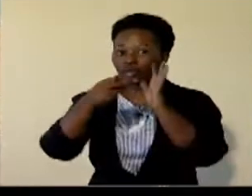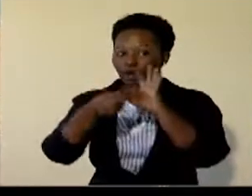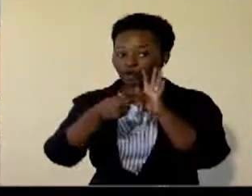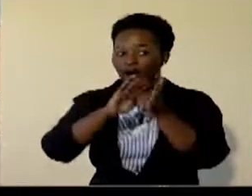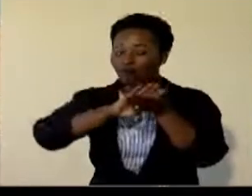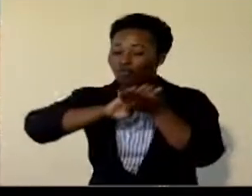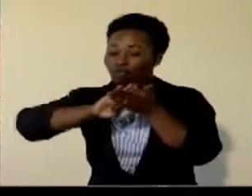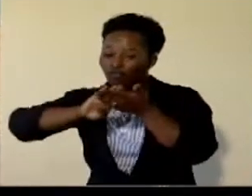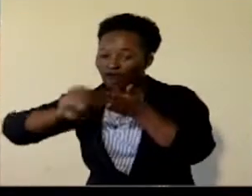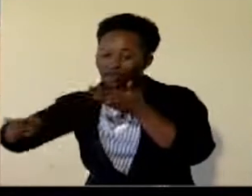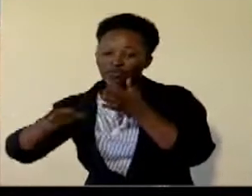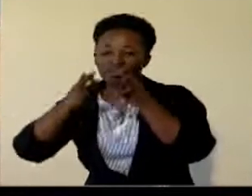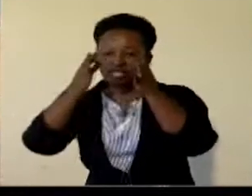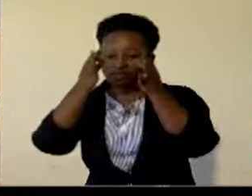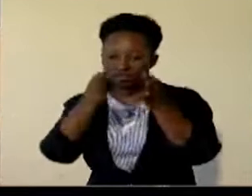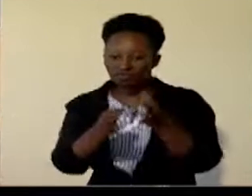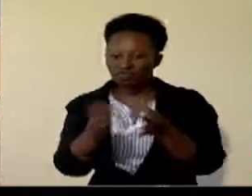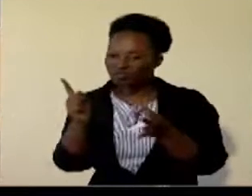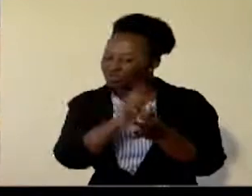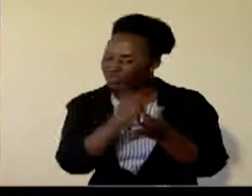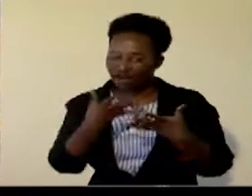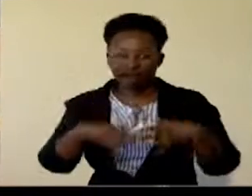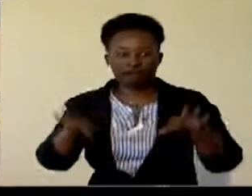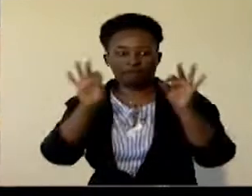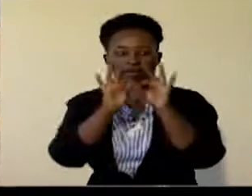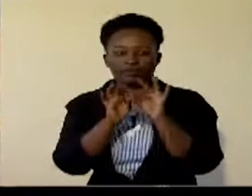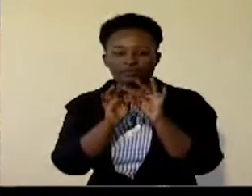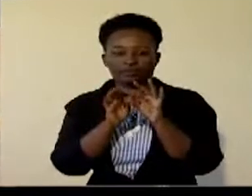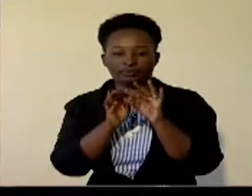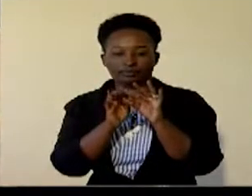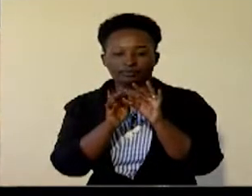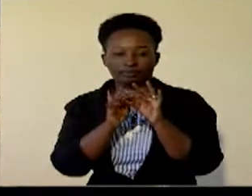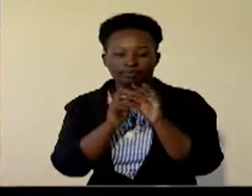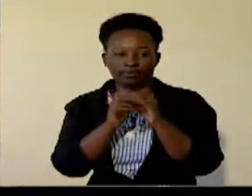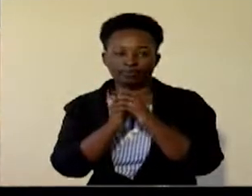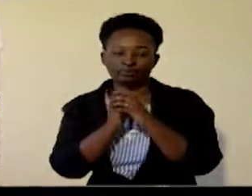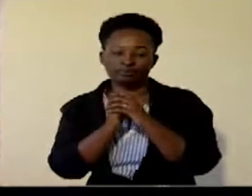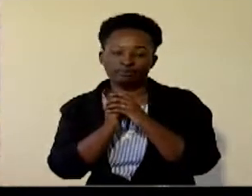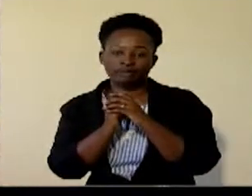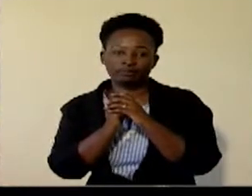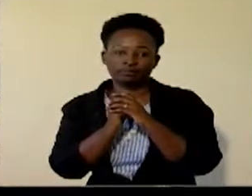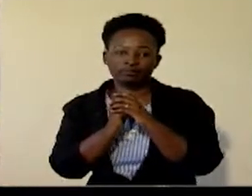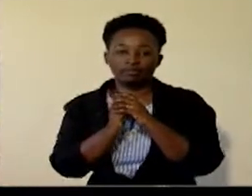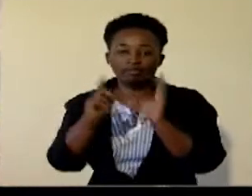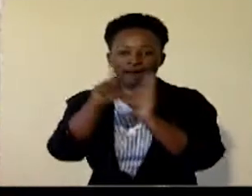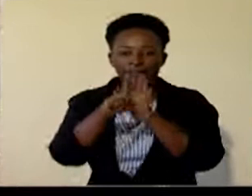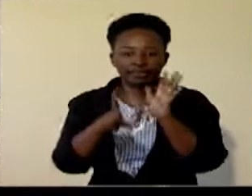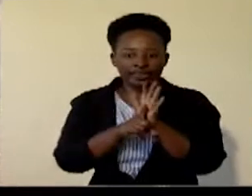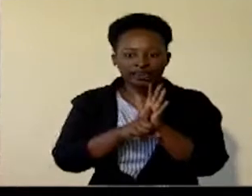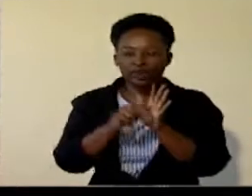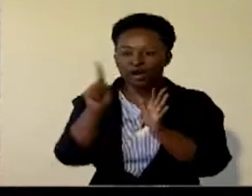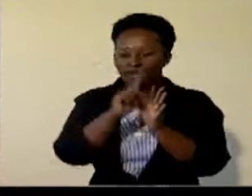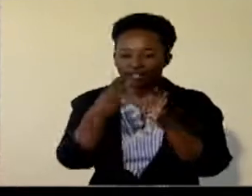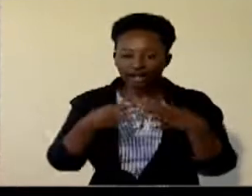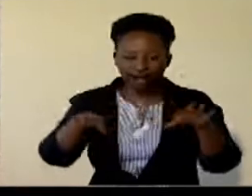of unnecessary restrictions, the removal of unnecessary restrictions by